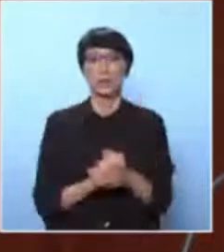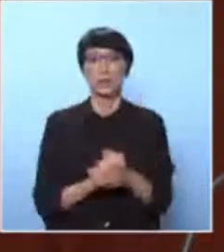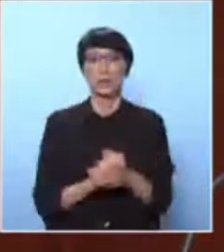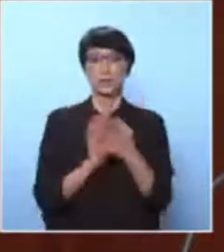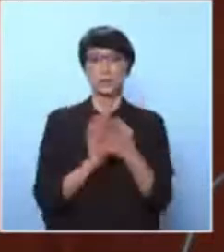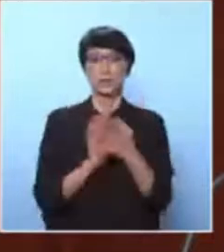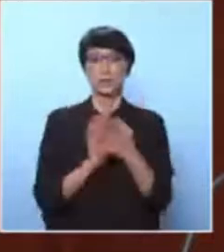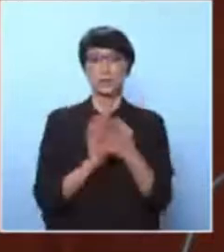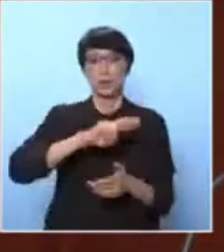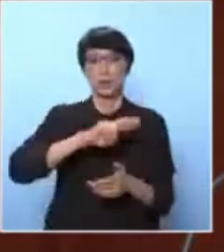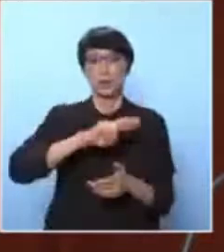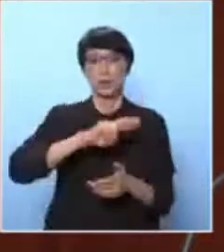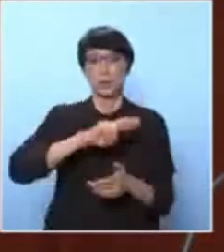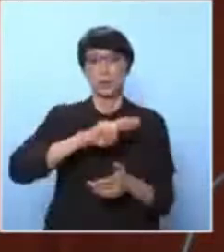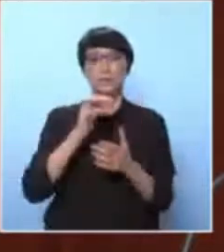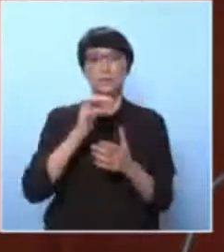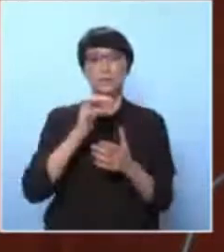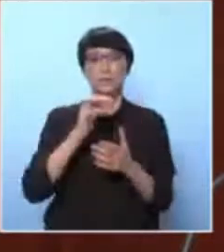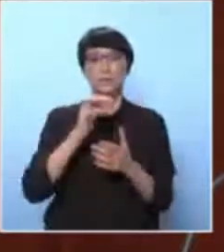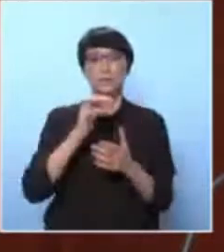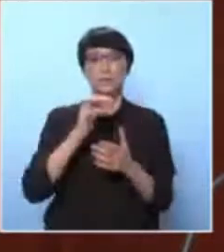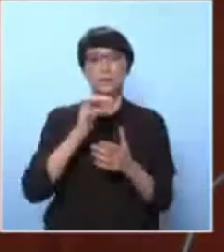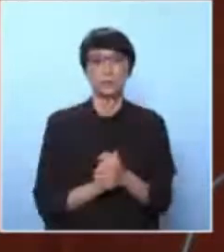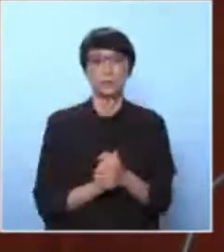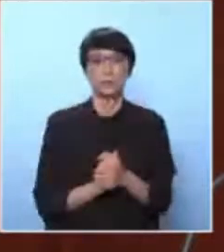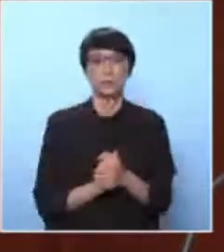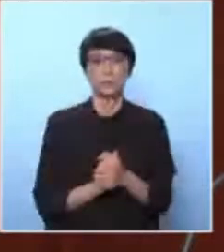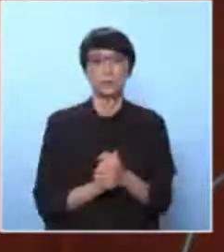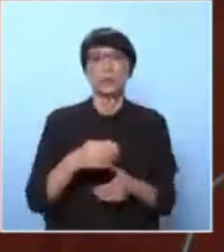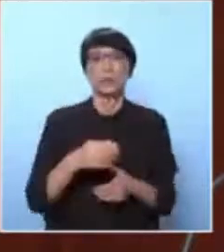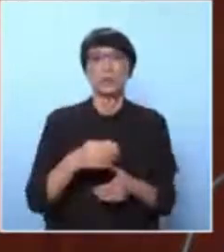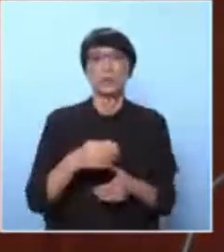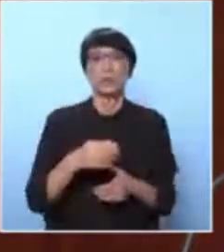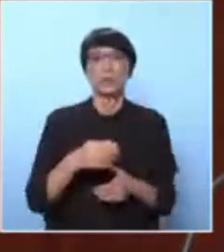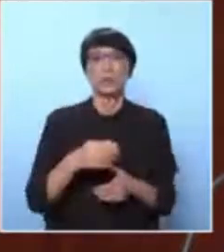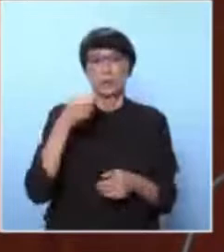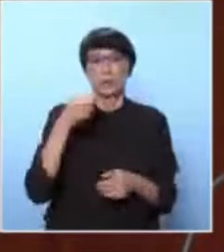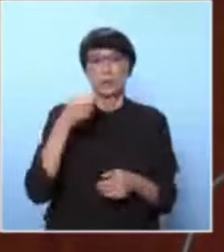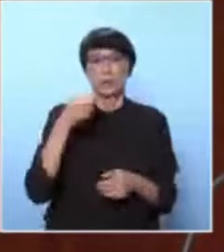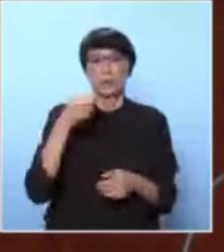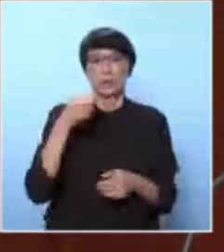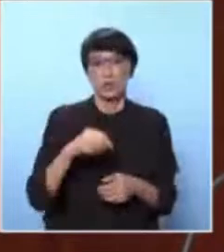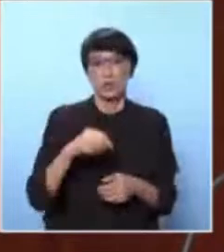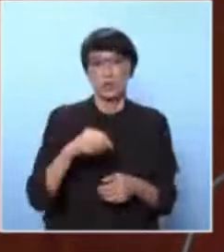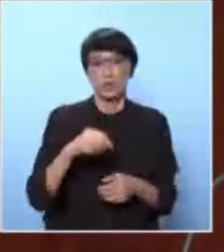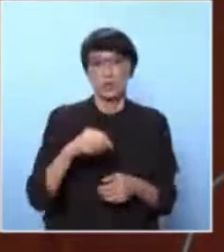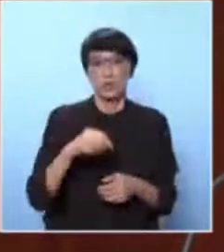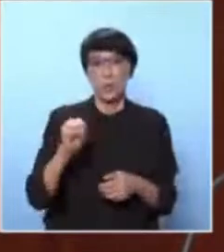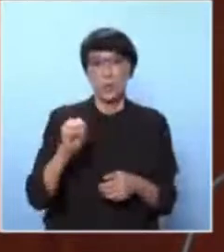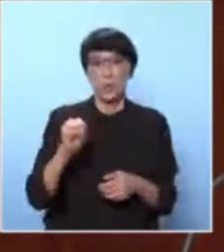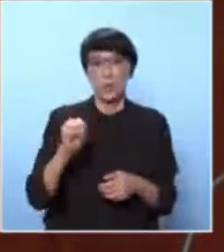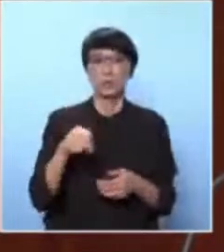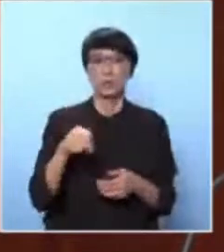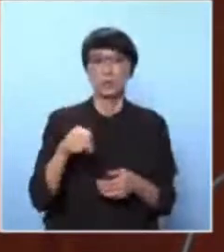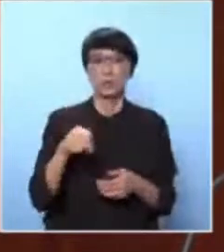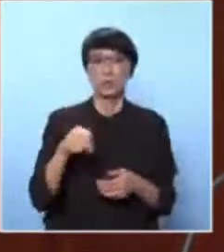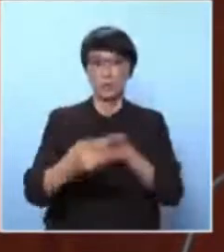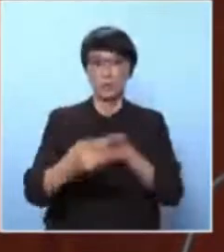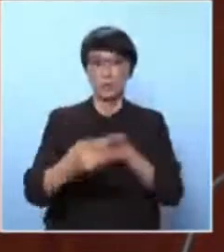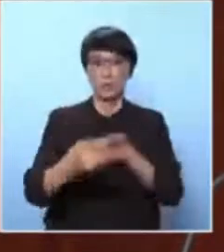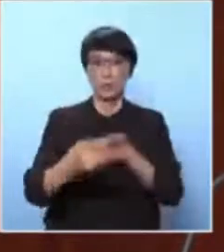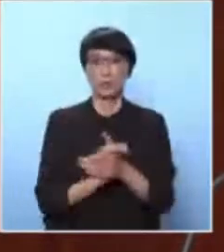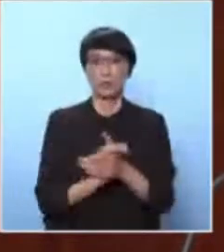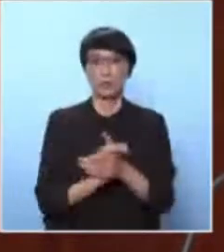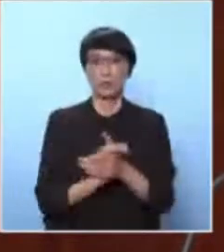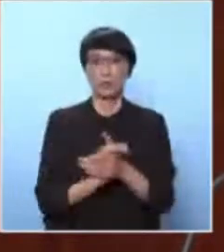GEM. The HKEX has put forward its recommendations on GEM, formerly known as the Growth Enterprise